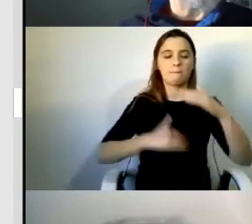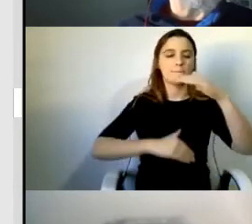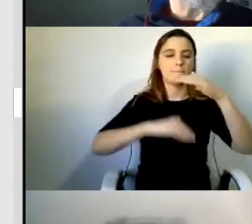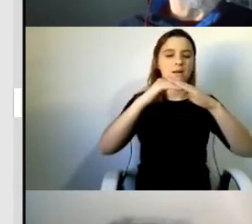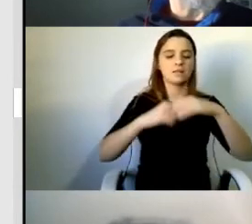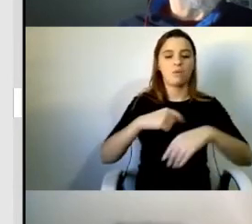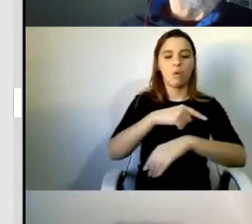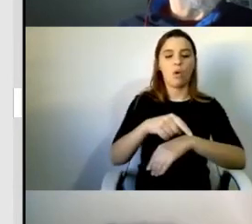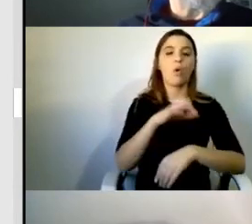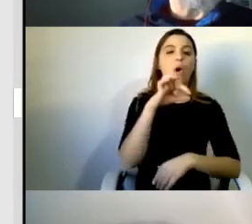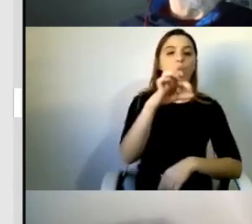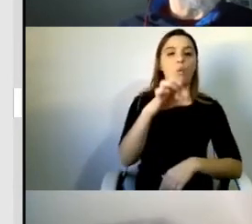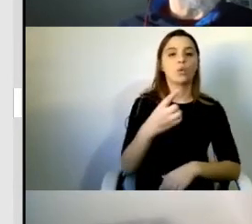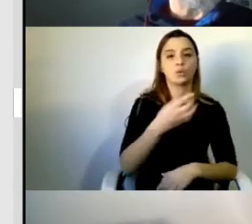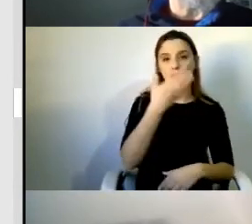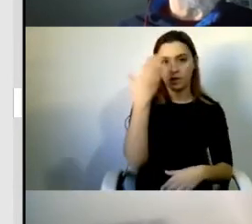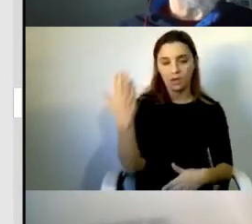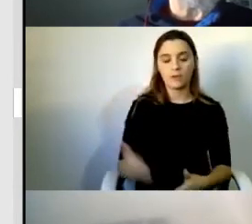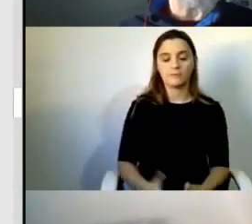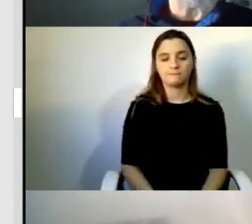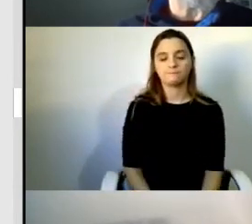important, 5 days in the week.